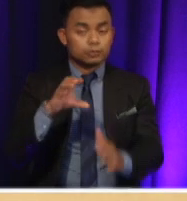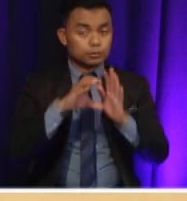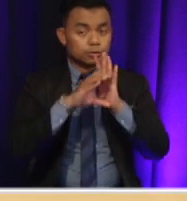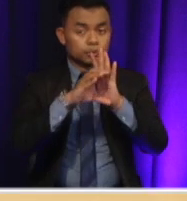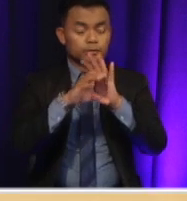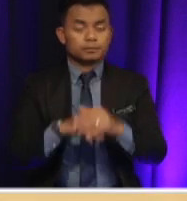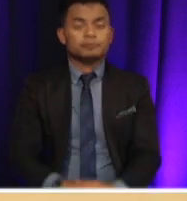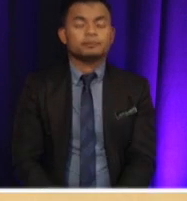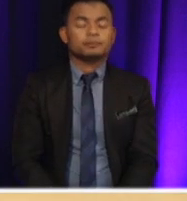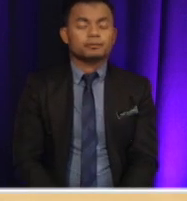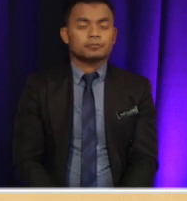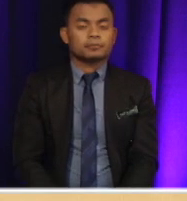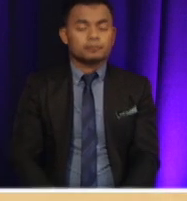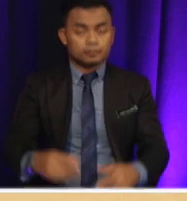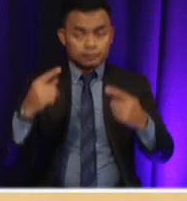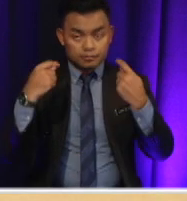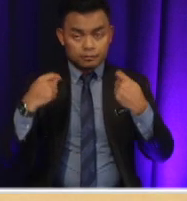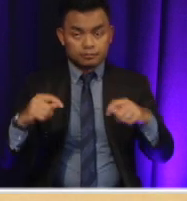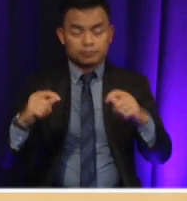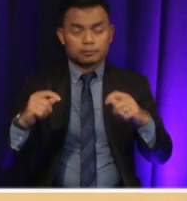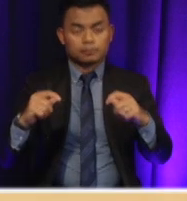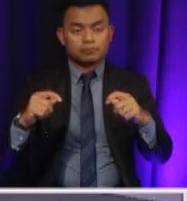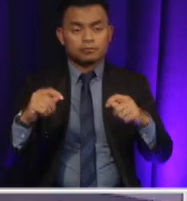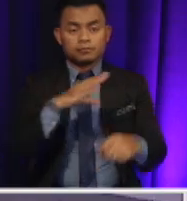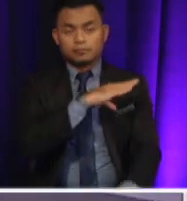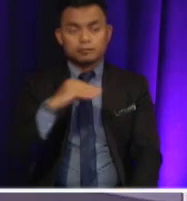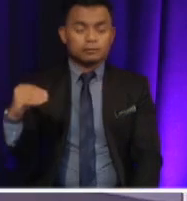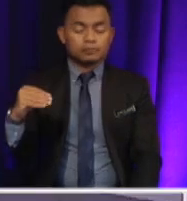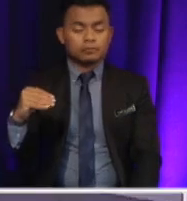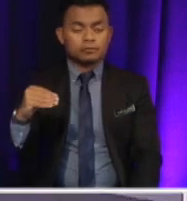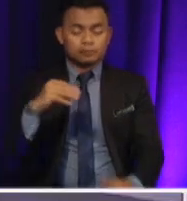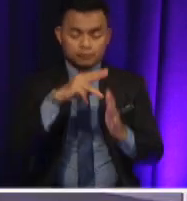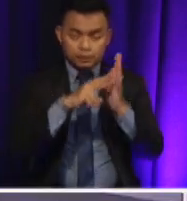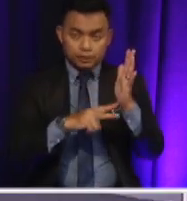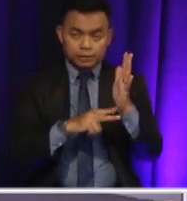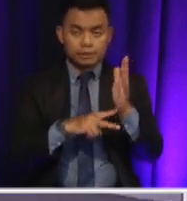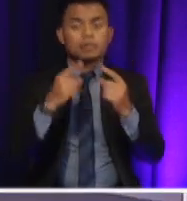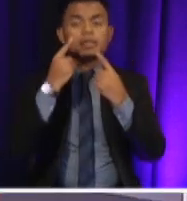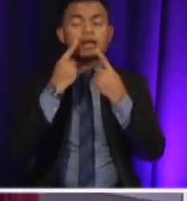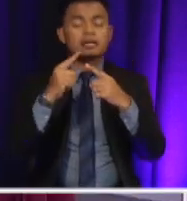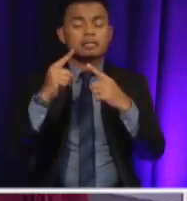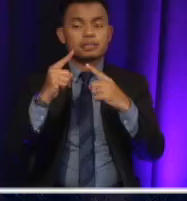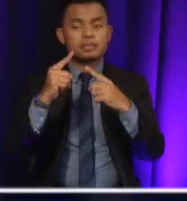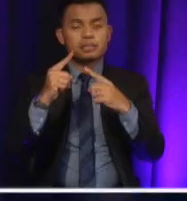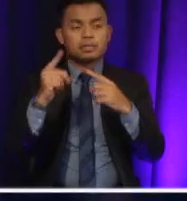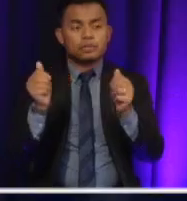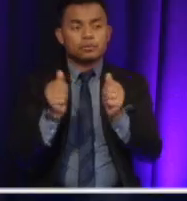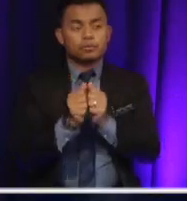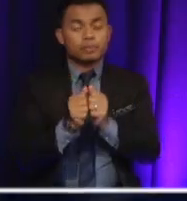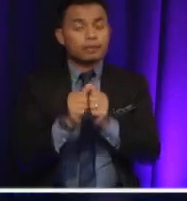All right. Try it on your own. And you can check your answers with me today. So people at home, you can